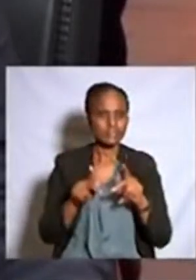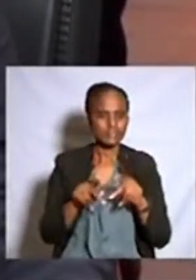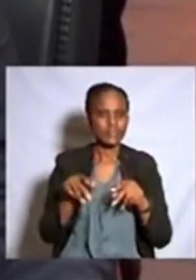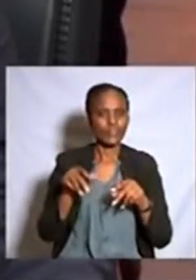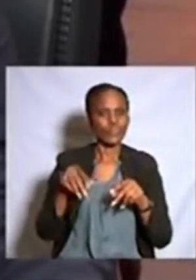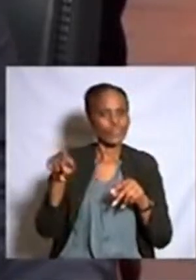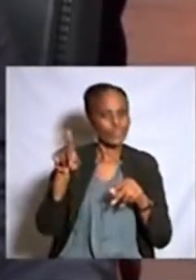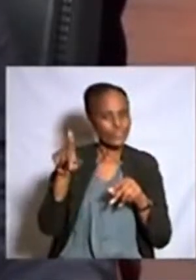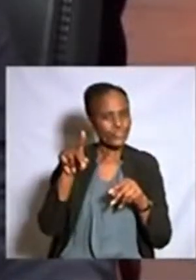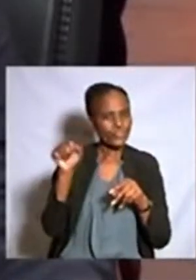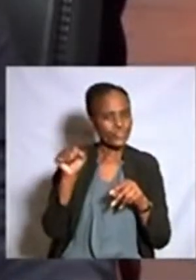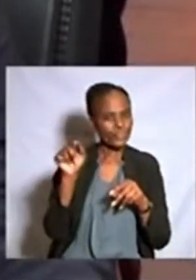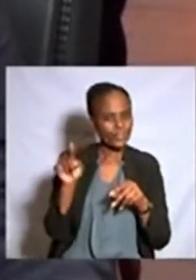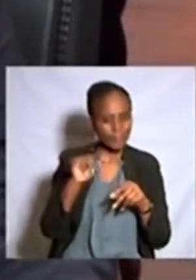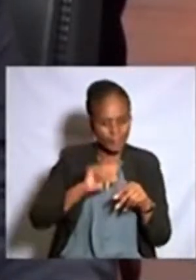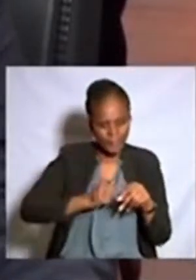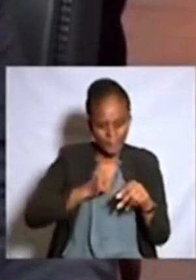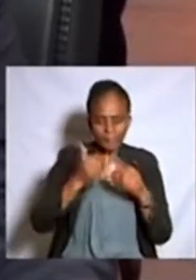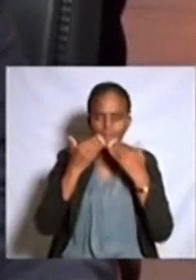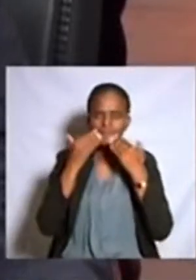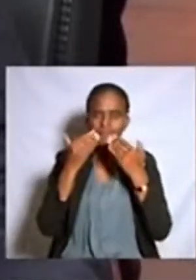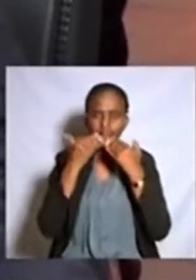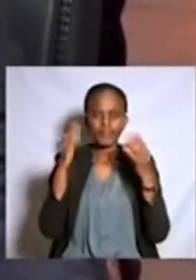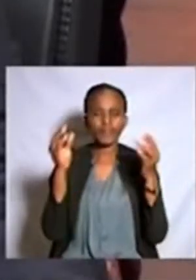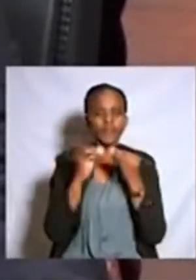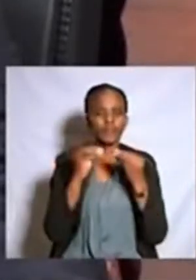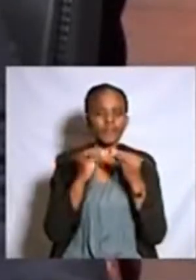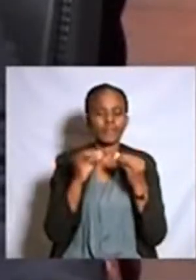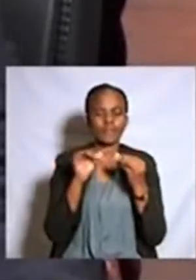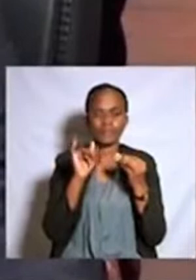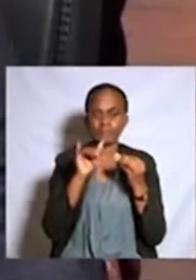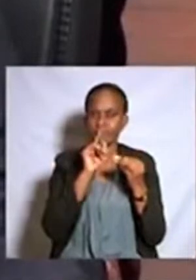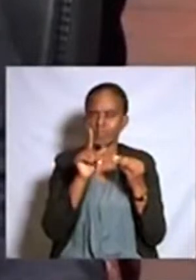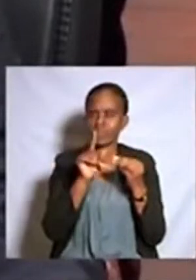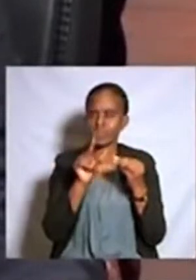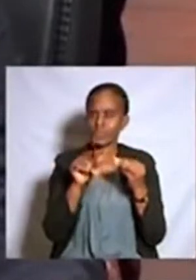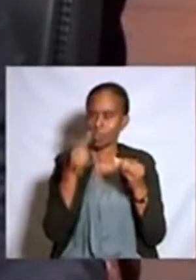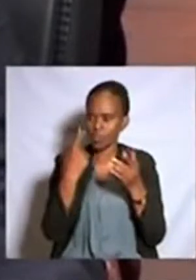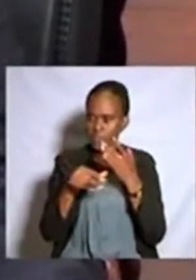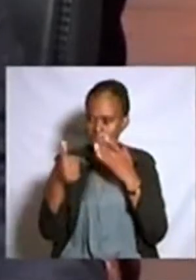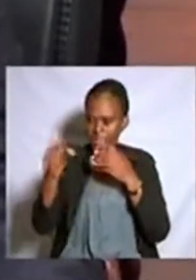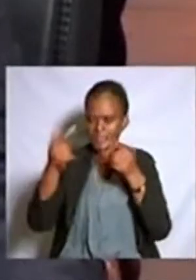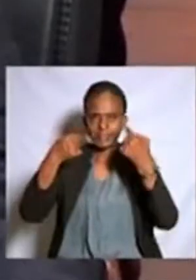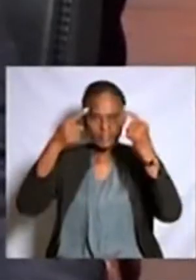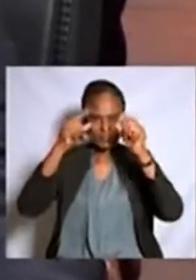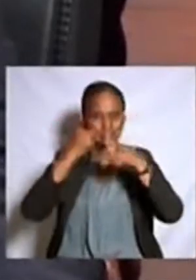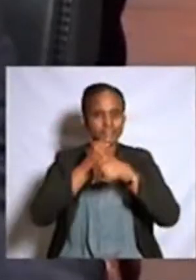Controlling Officer, we appreciate the progress I've made